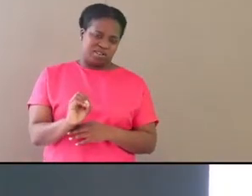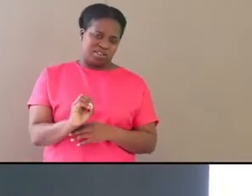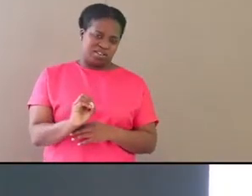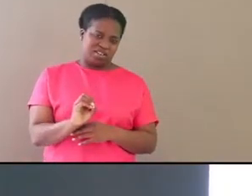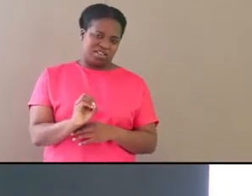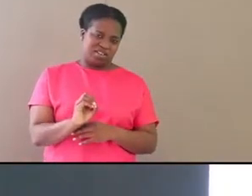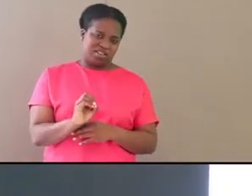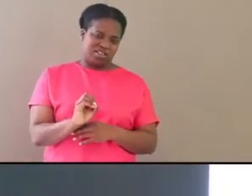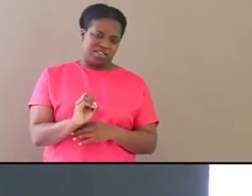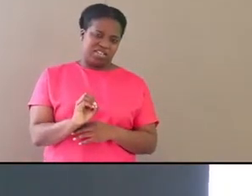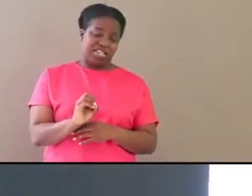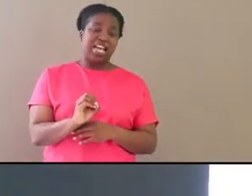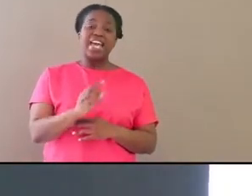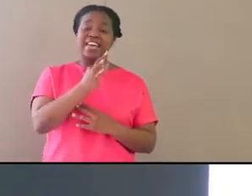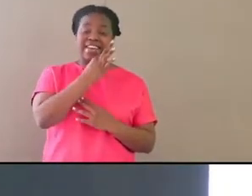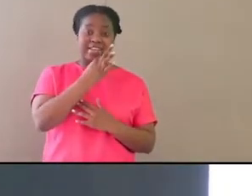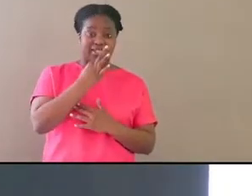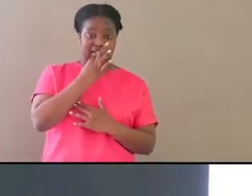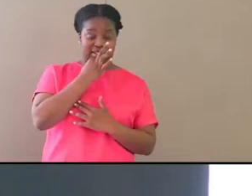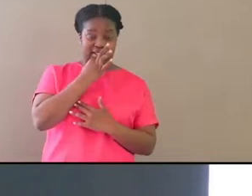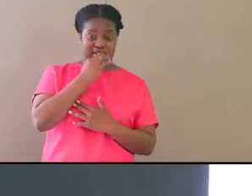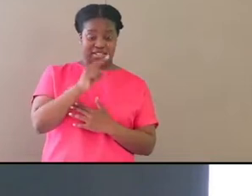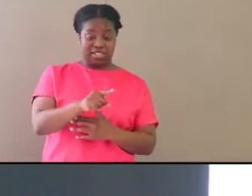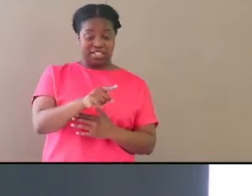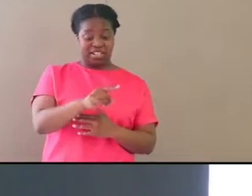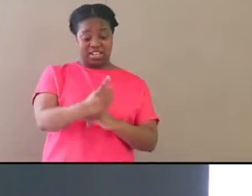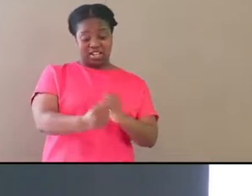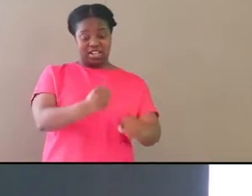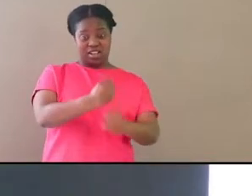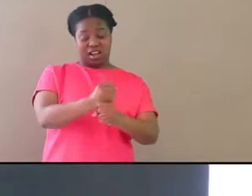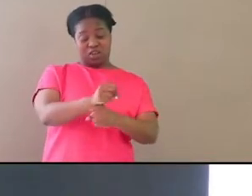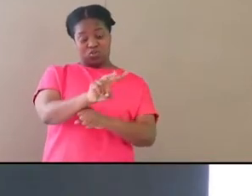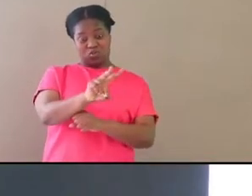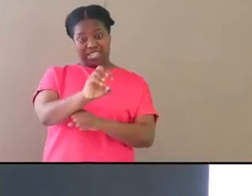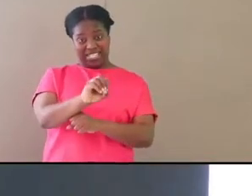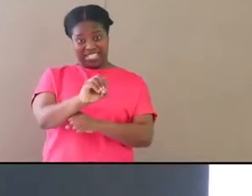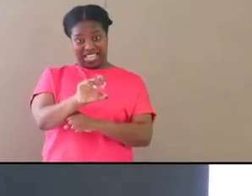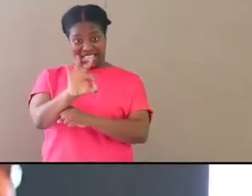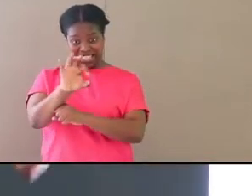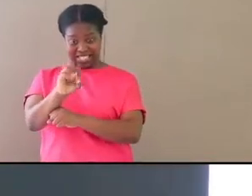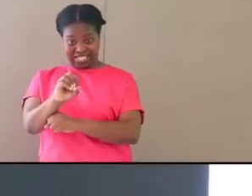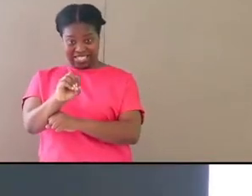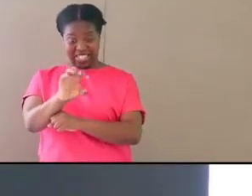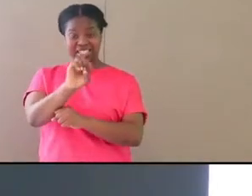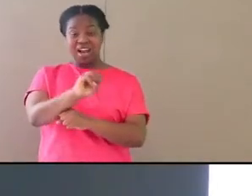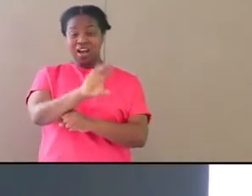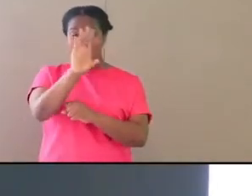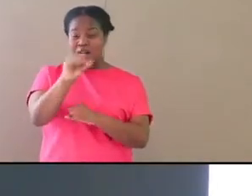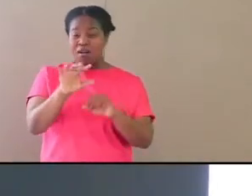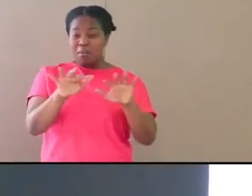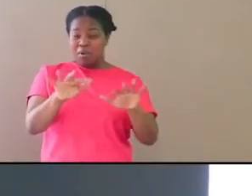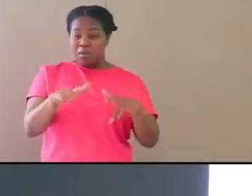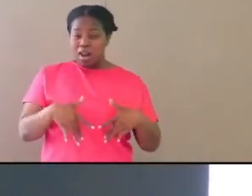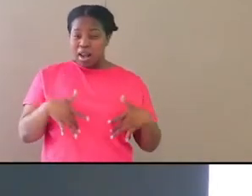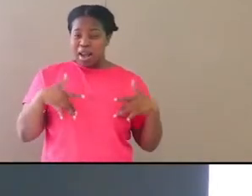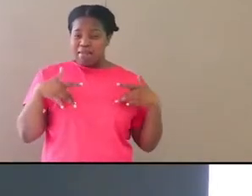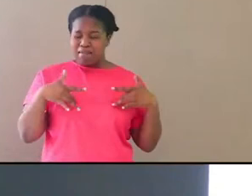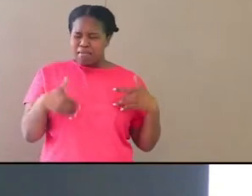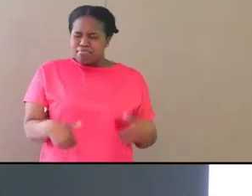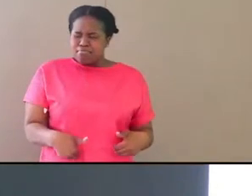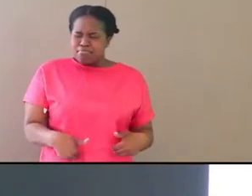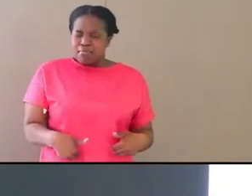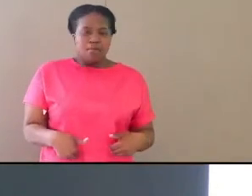which says by 2030, no South African should be living below the food poverty line. We need to remind ourselves of this.